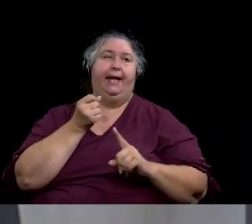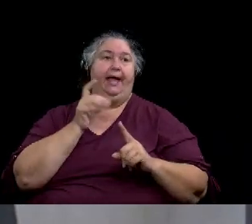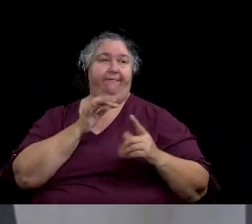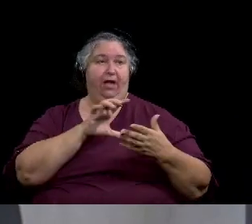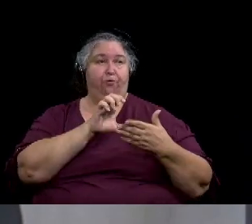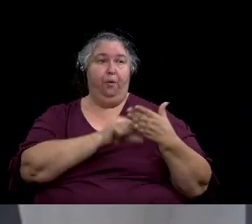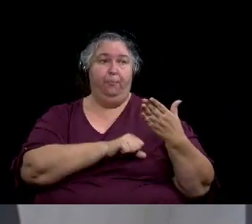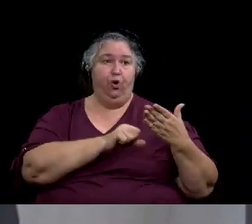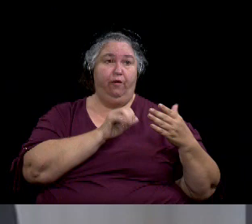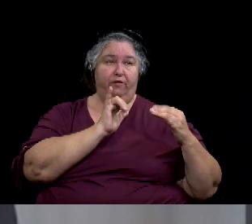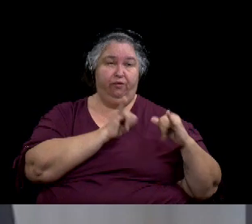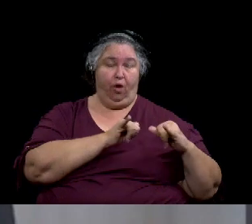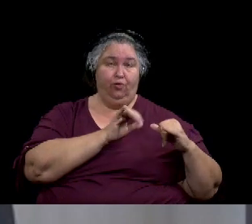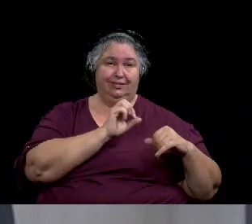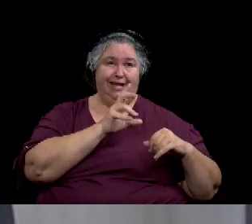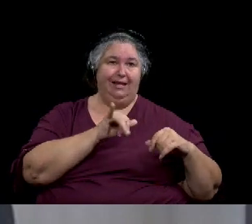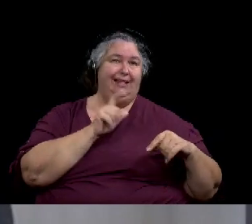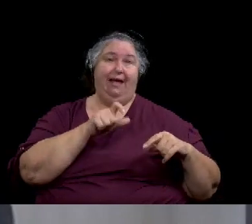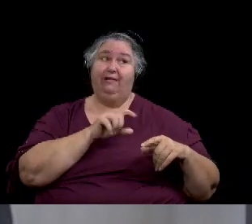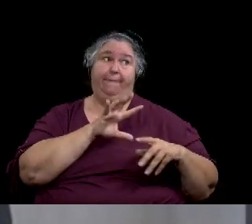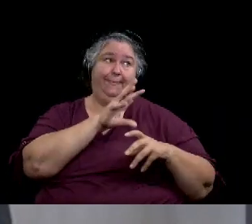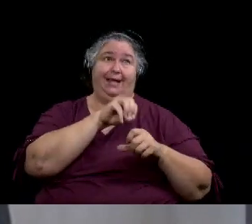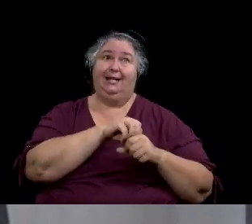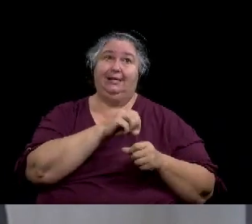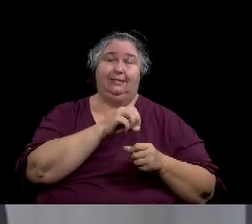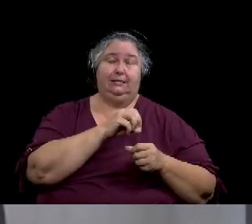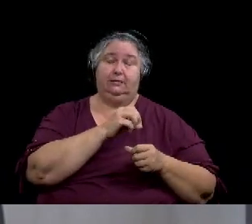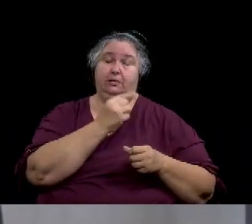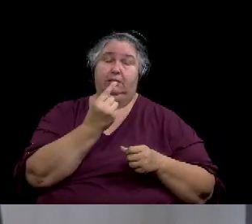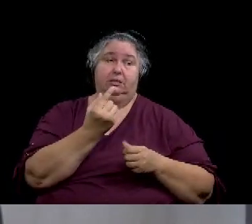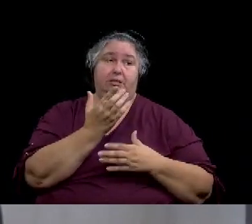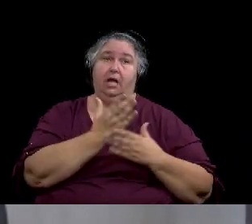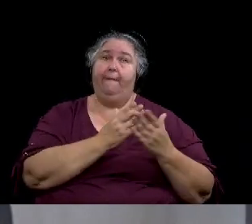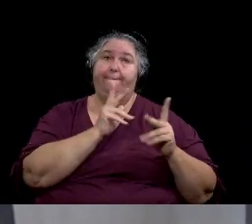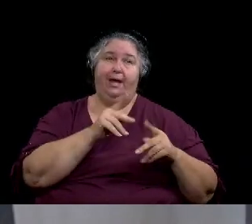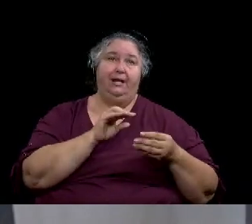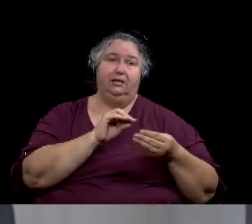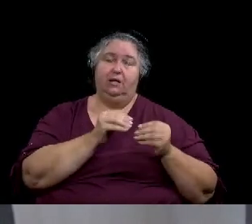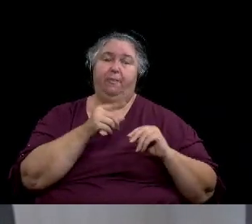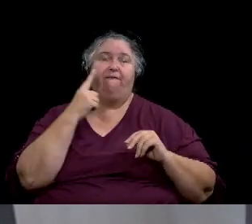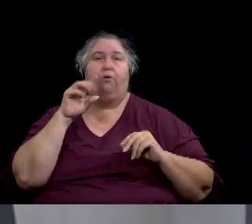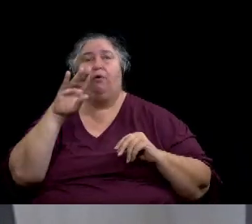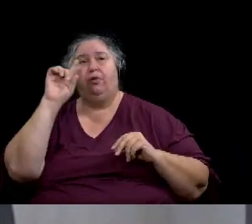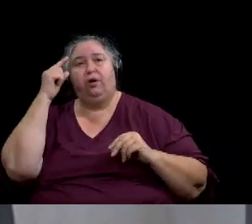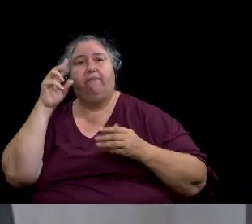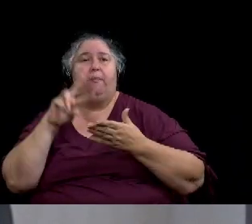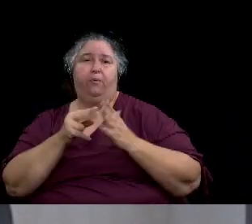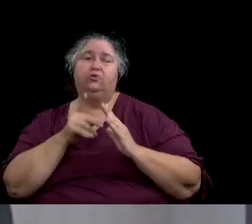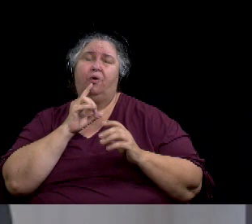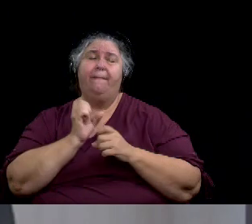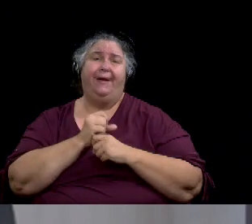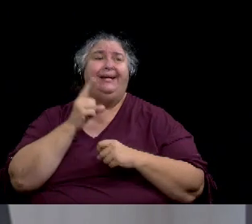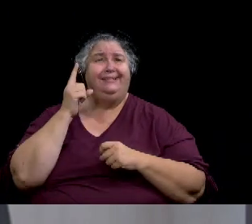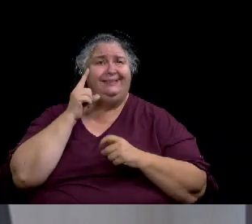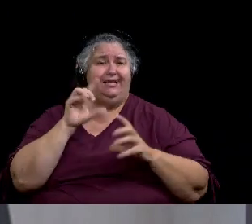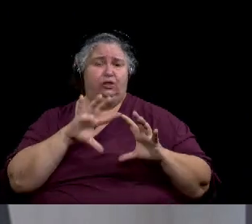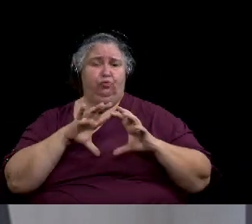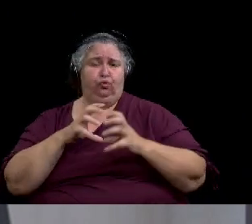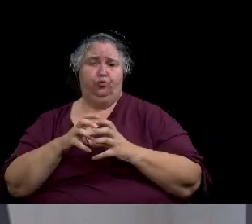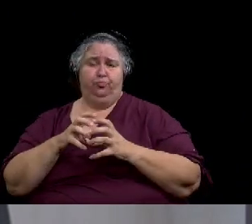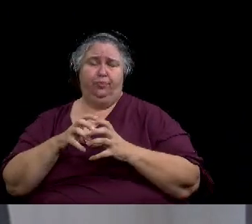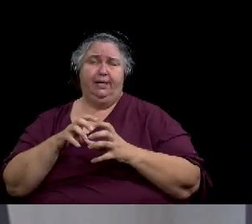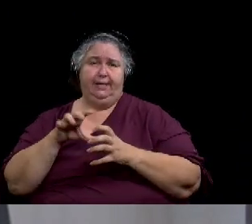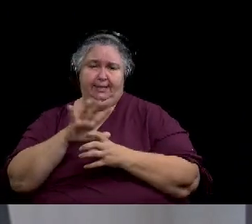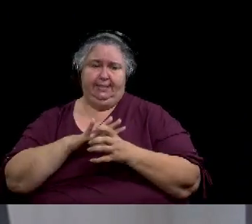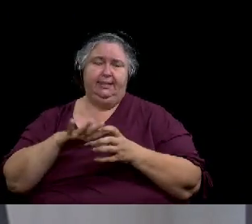those numbers. They have to be in some numbers for the governor's purpose. And so it makes sense to me that they'd put